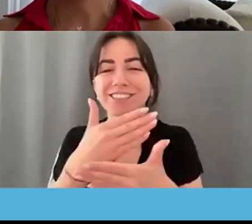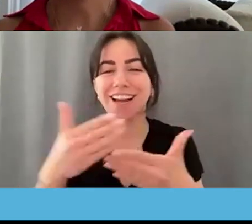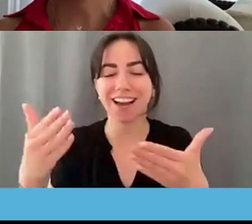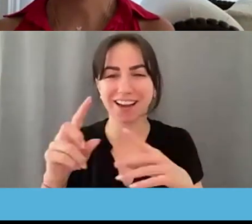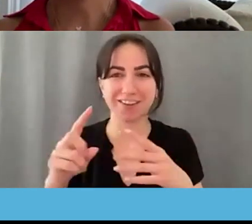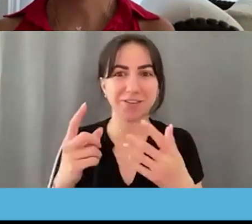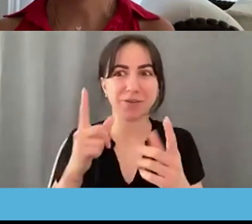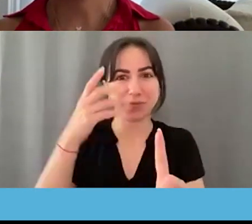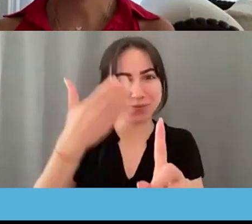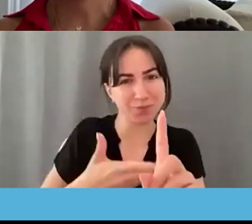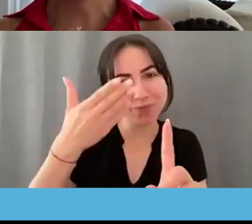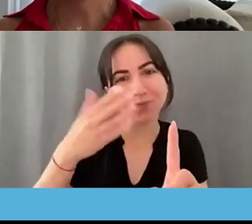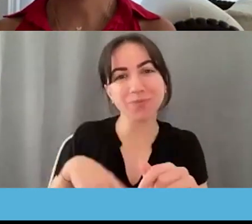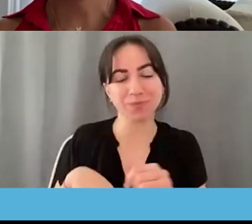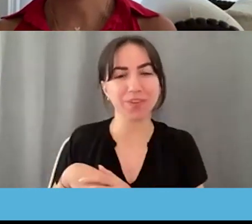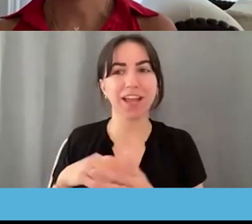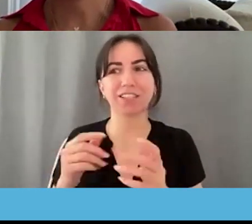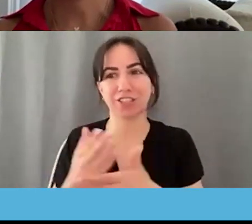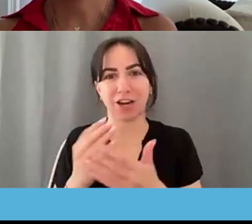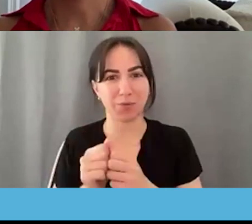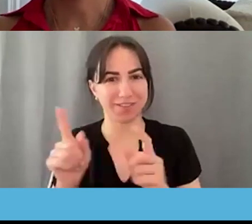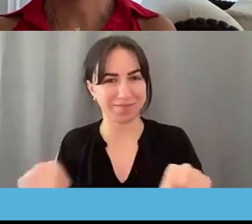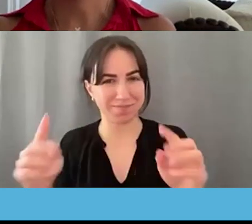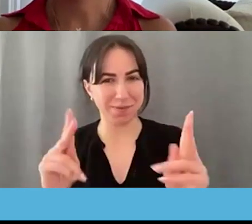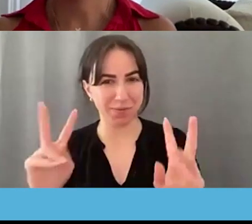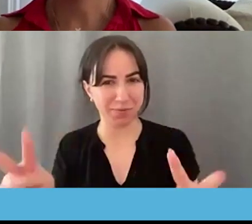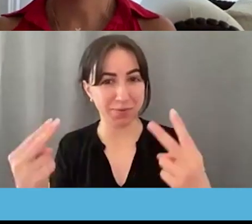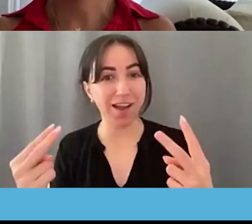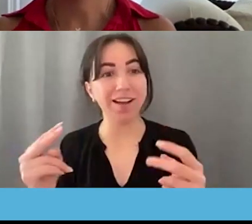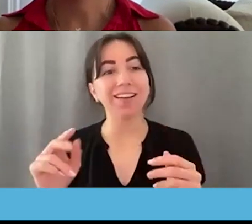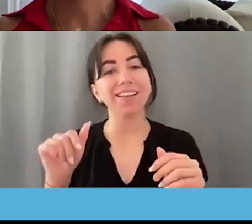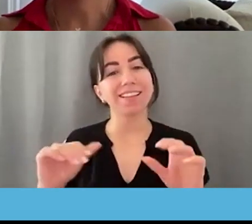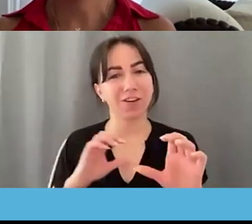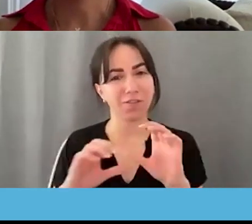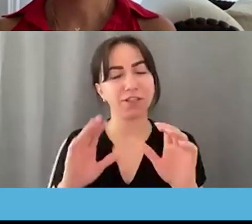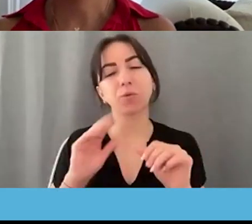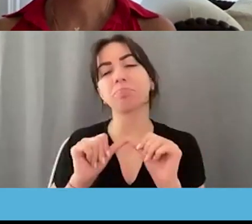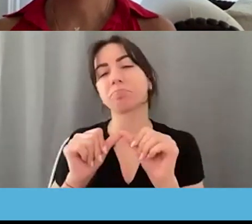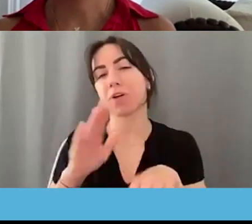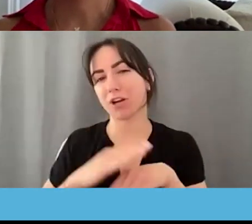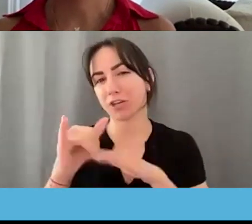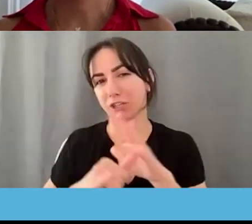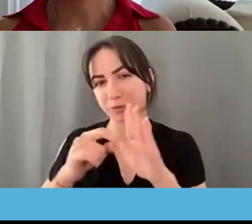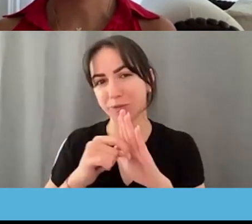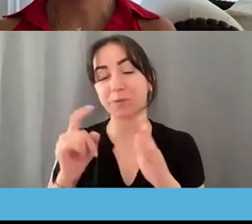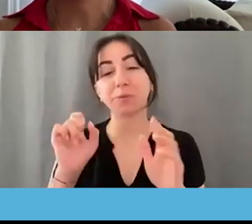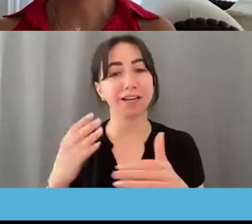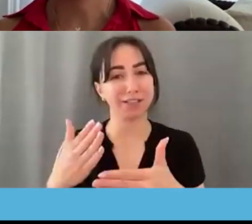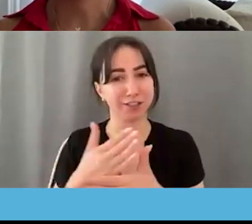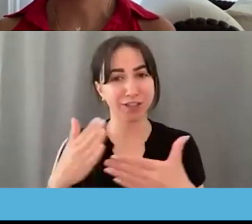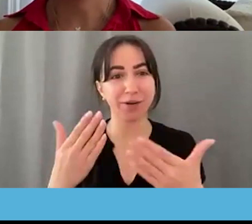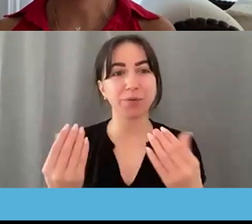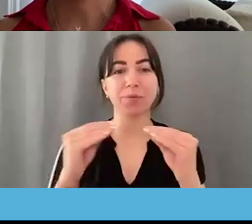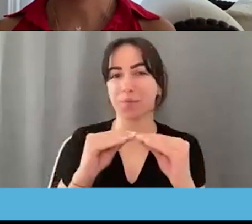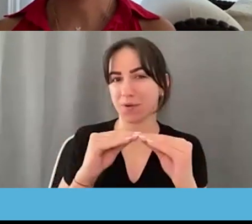our viewers. This conversation will live on YouTube, so we can share it with more